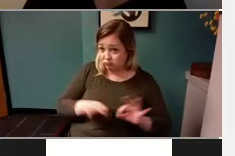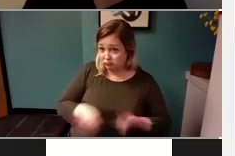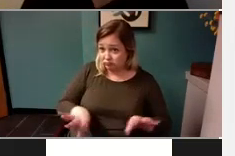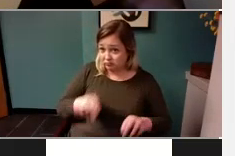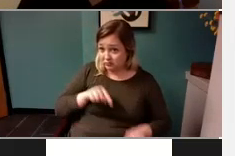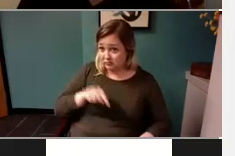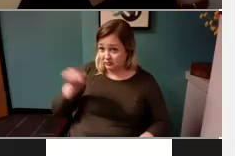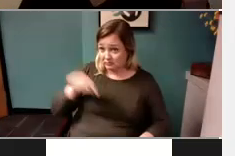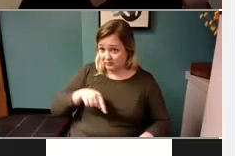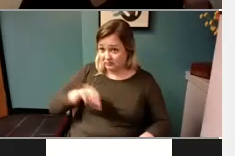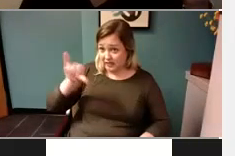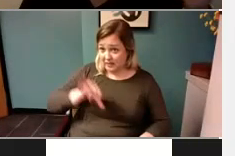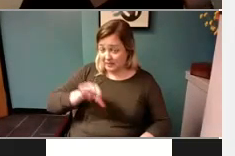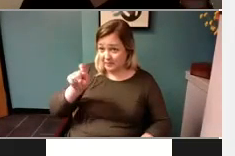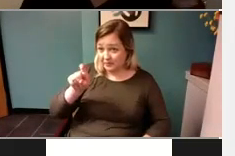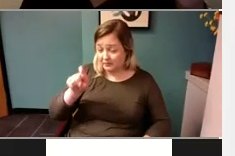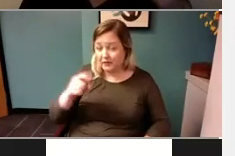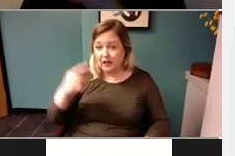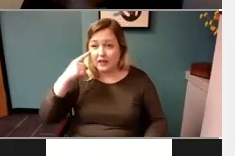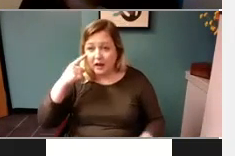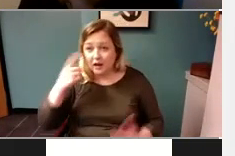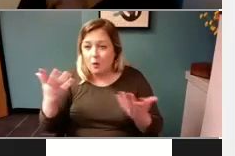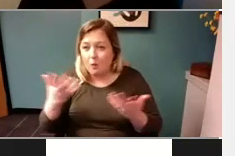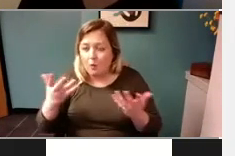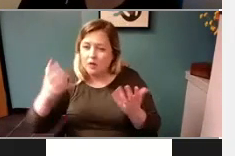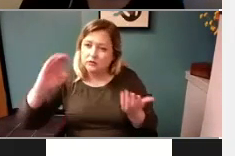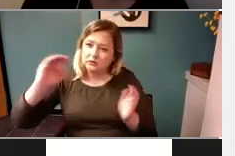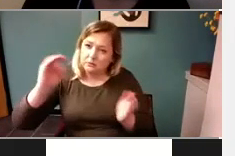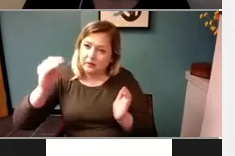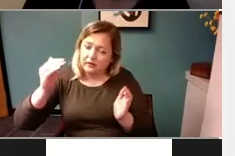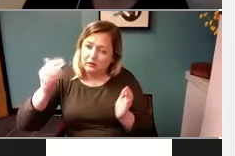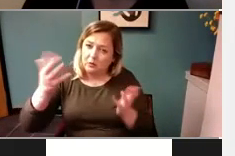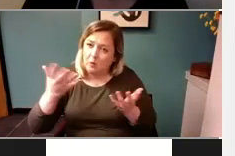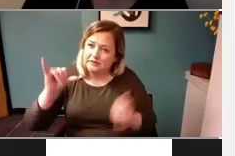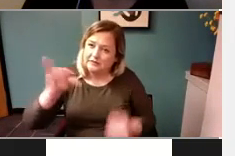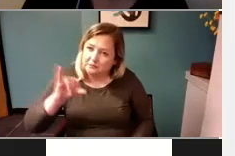coloring algorithm? What is the analogy to colors in terms of this new problem?